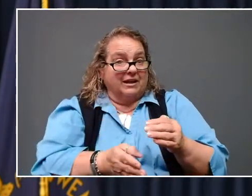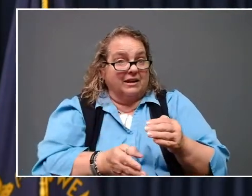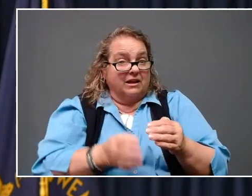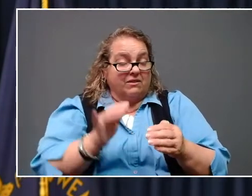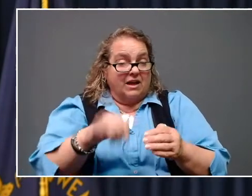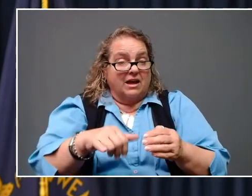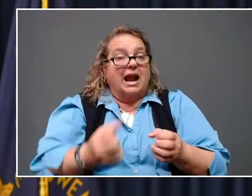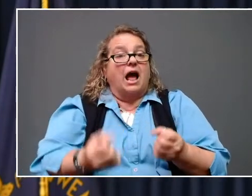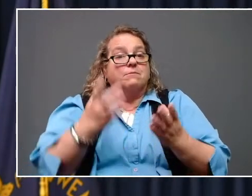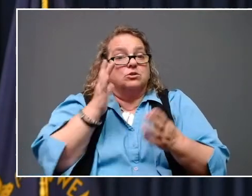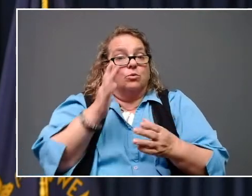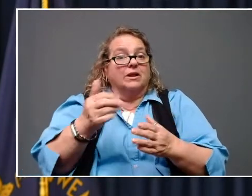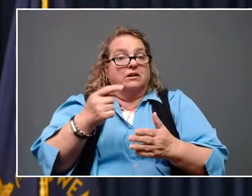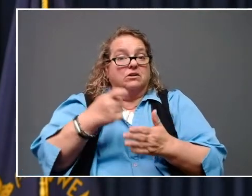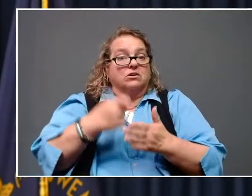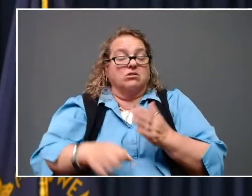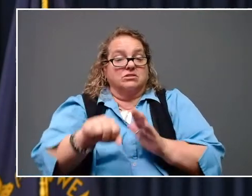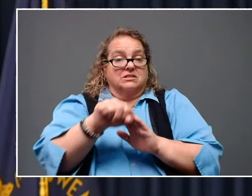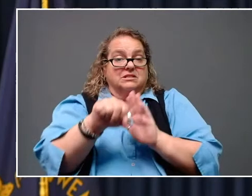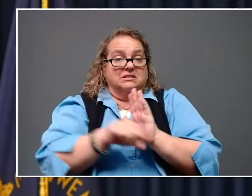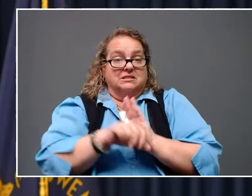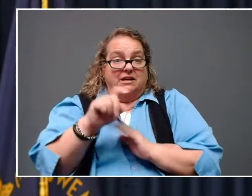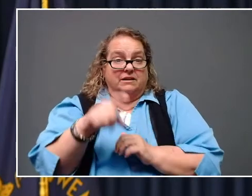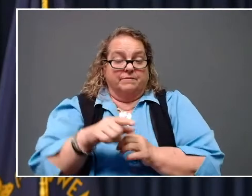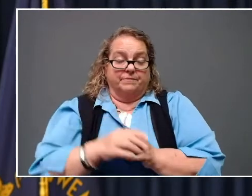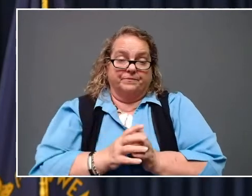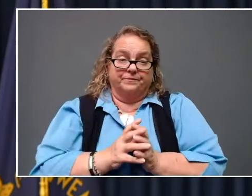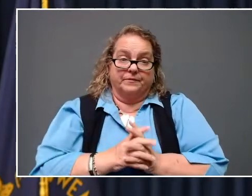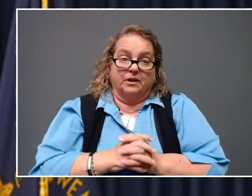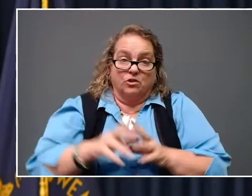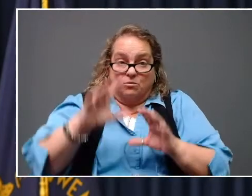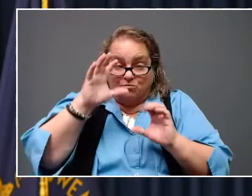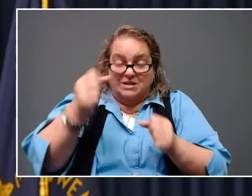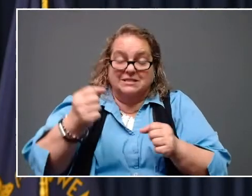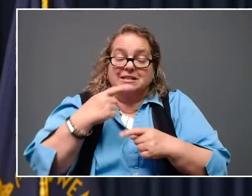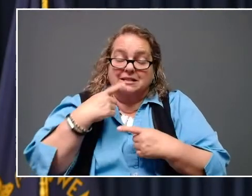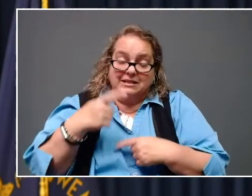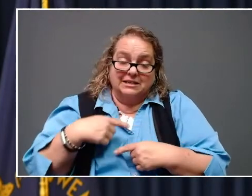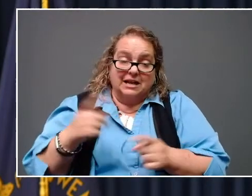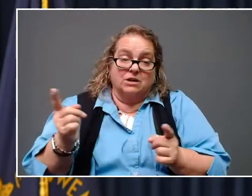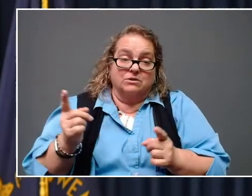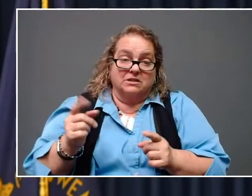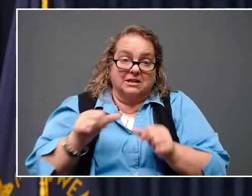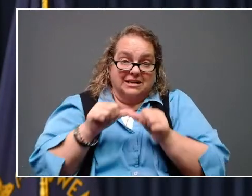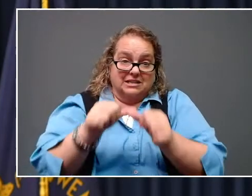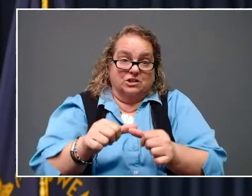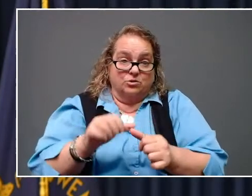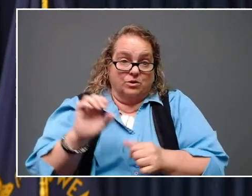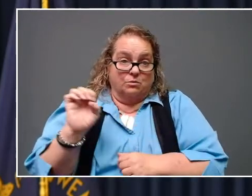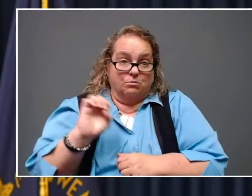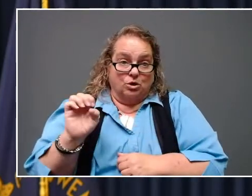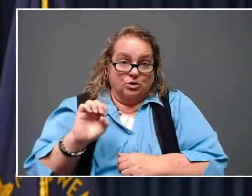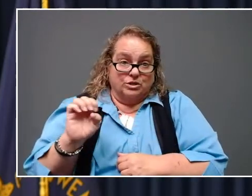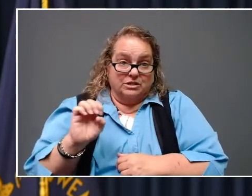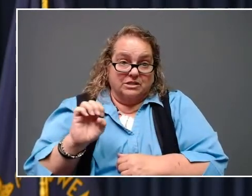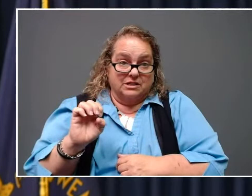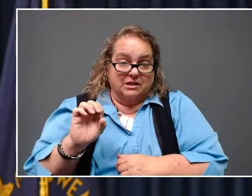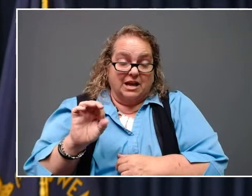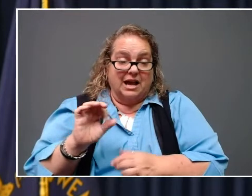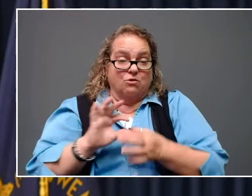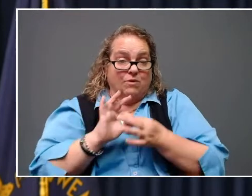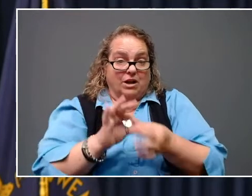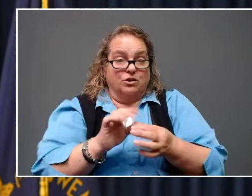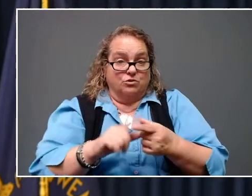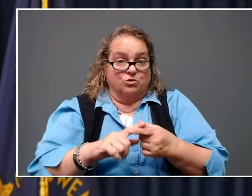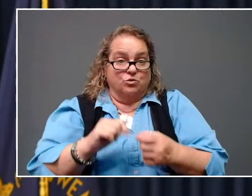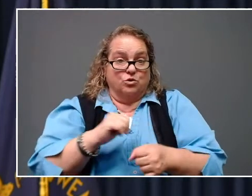state to expand the program? Well, the president has announced a continued emergency as it relates to COVID, which will